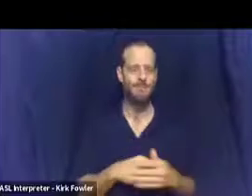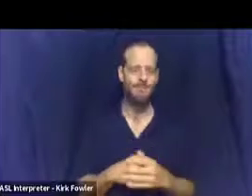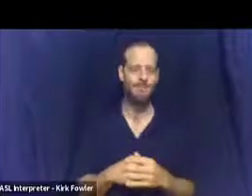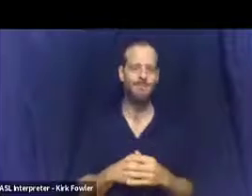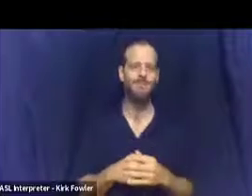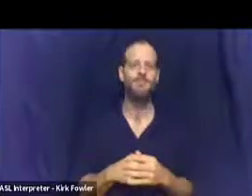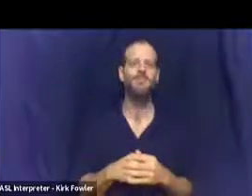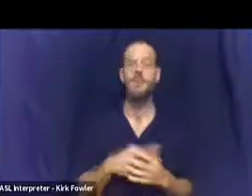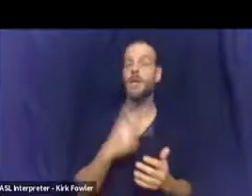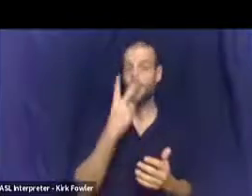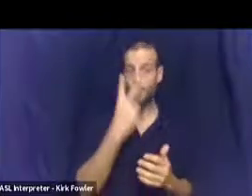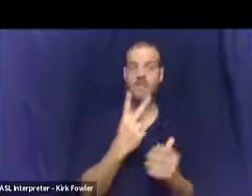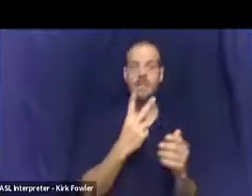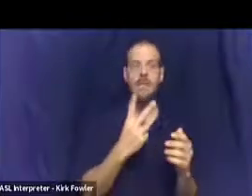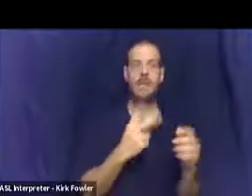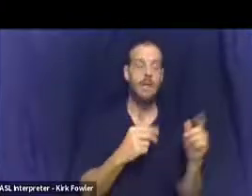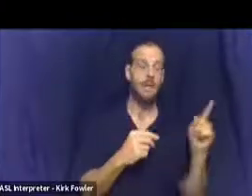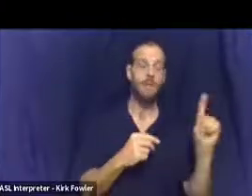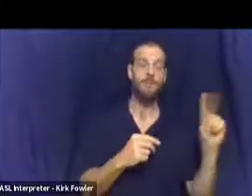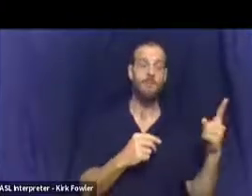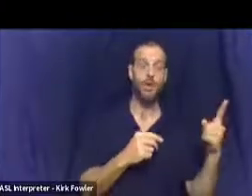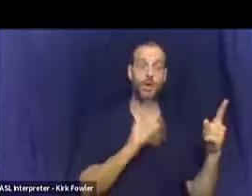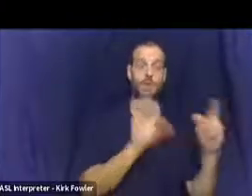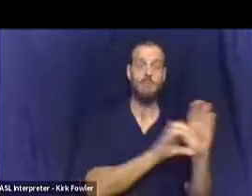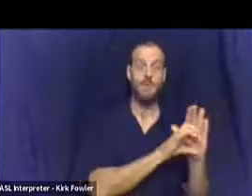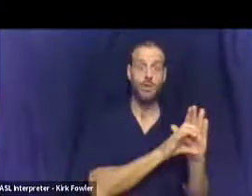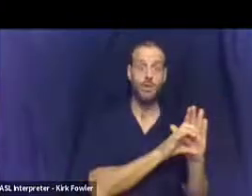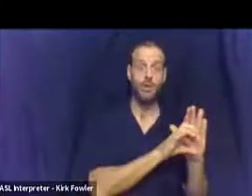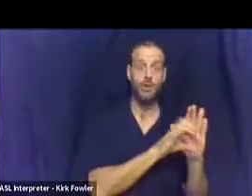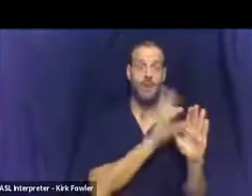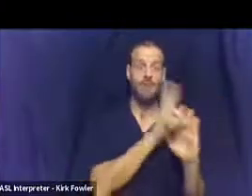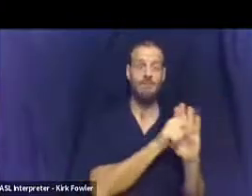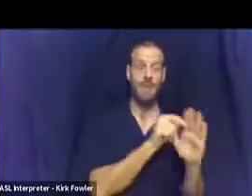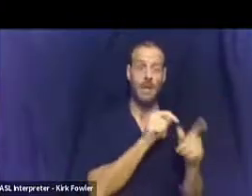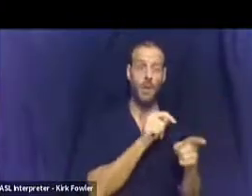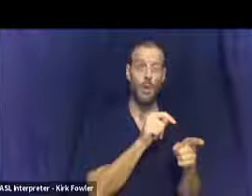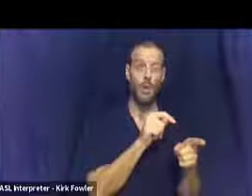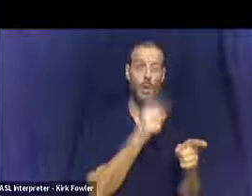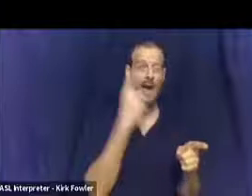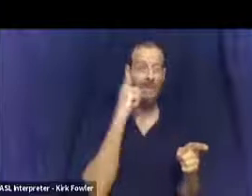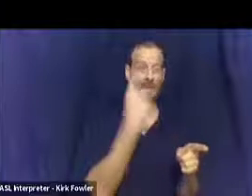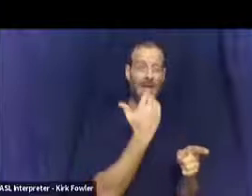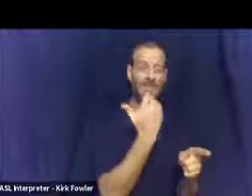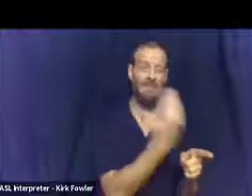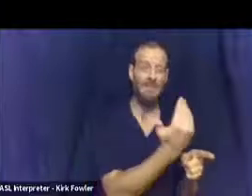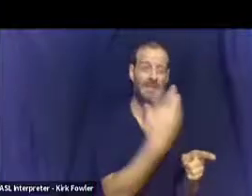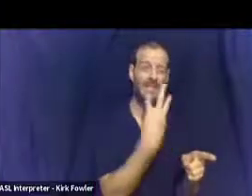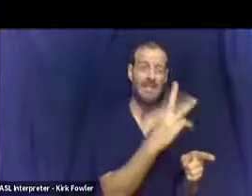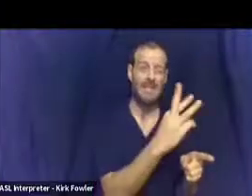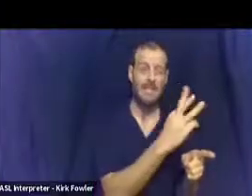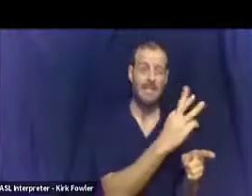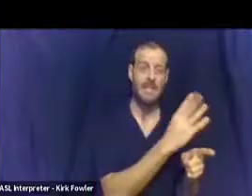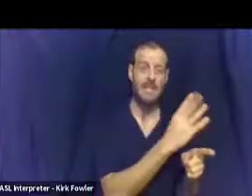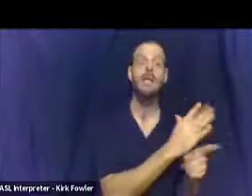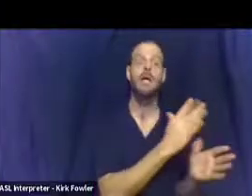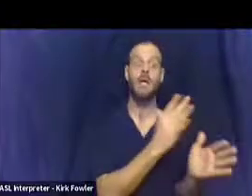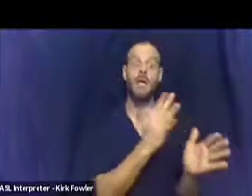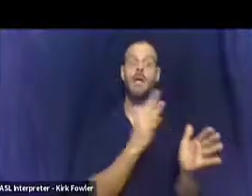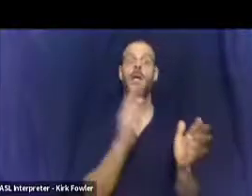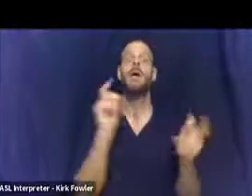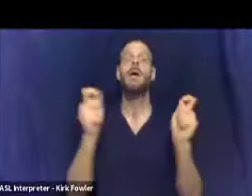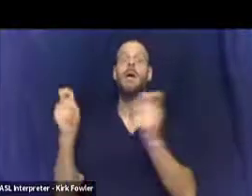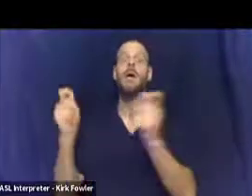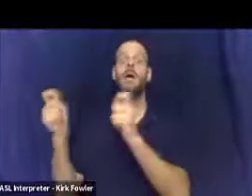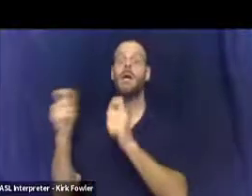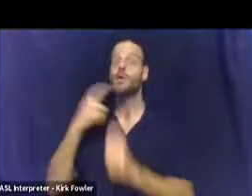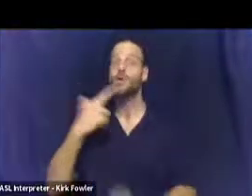see that evolution. So that first picture and video was probably when he was about 15 or 16. And now we're 21